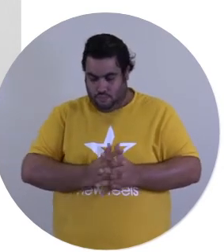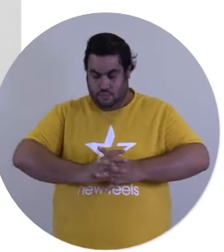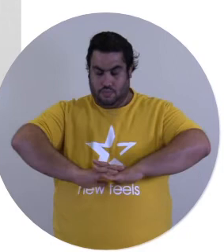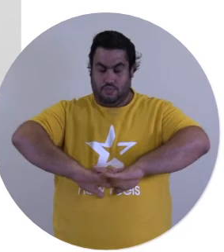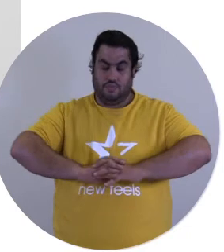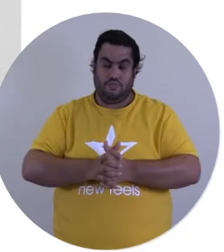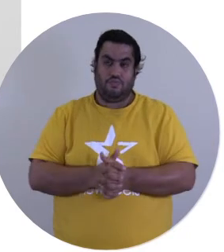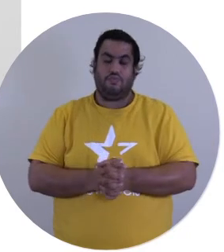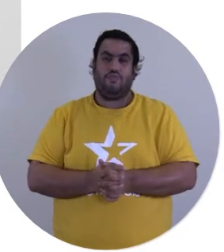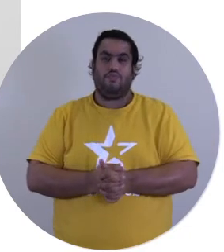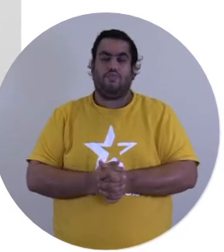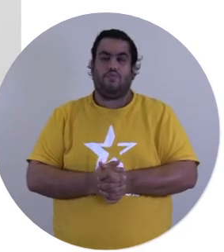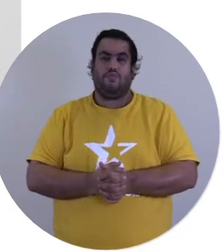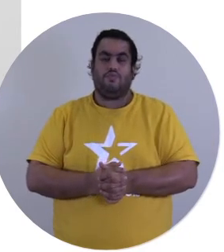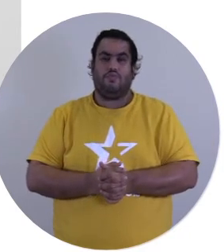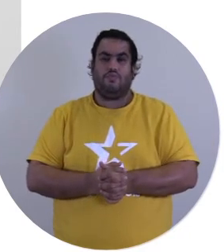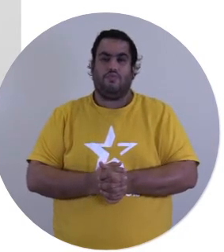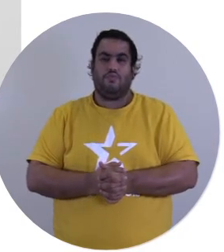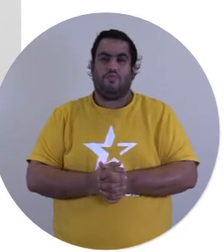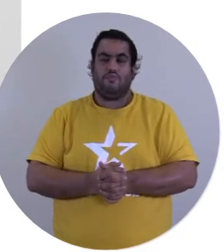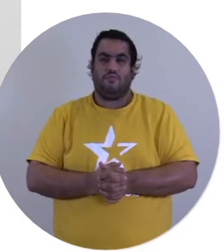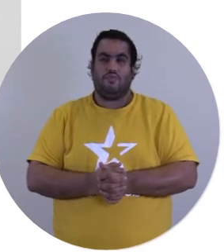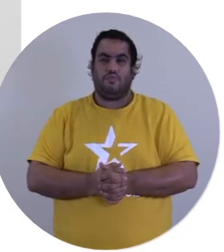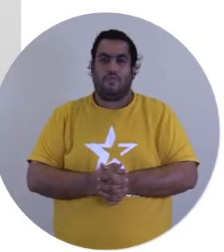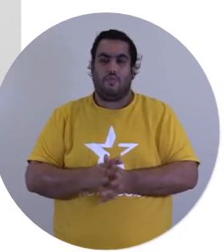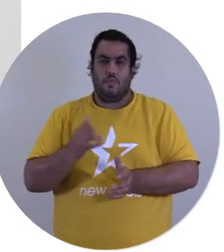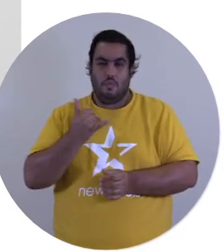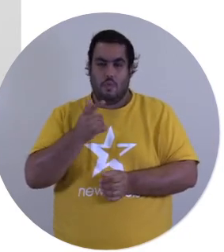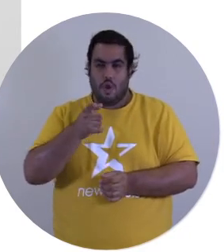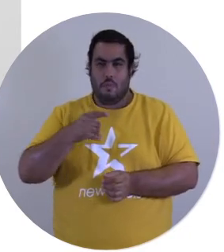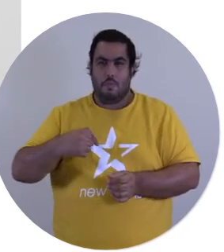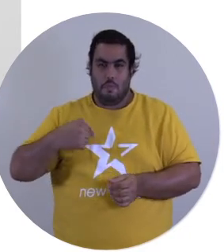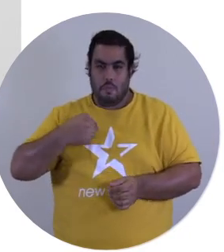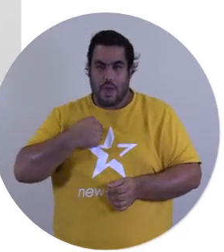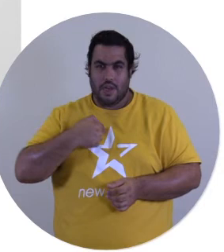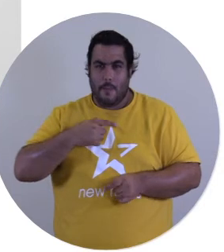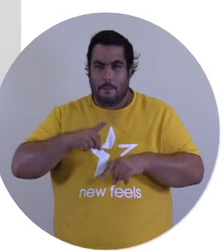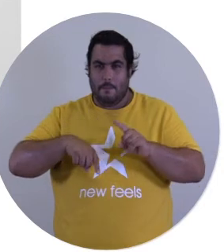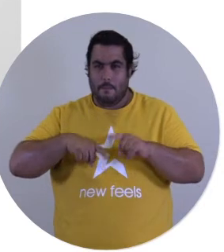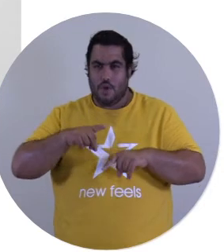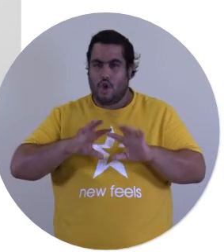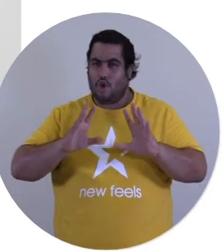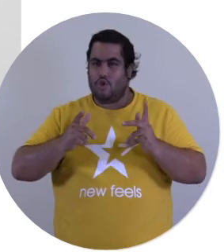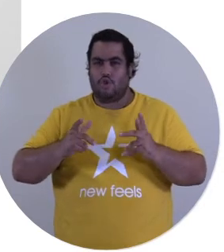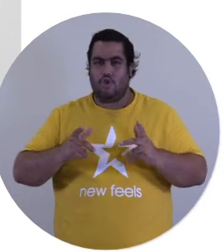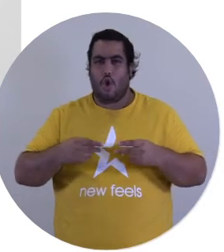Planting trees. Planting trees helps purify the air and absorb toxins.